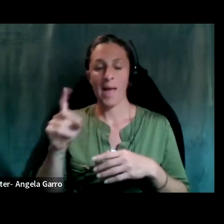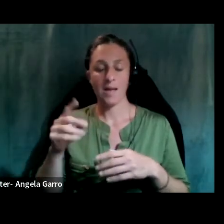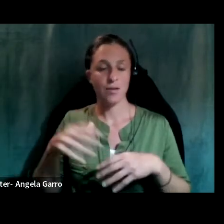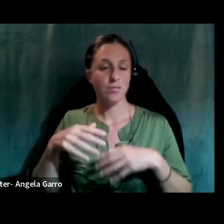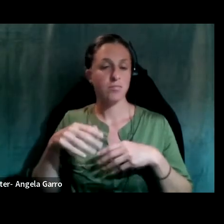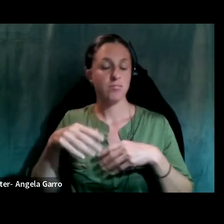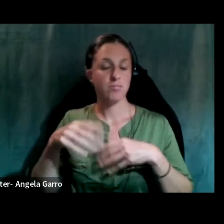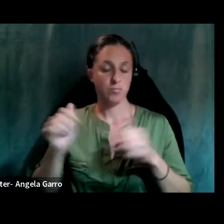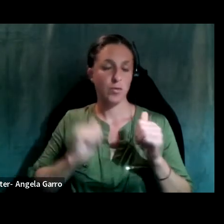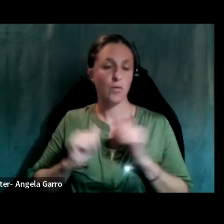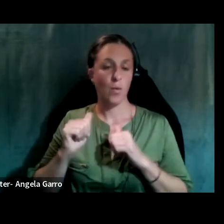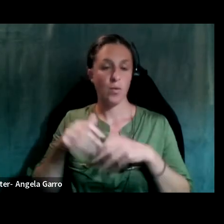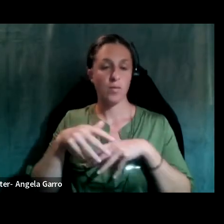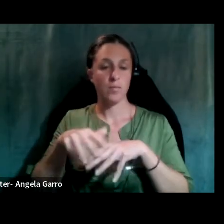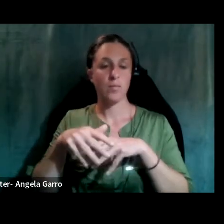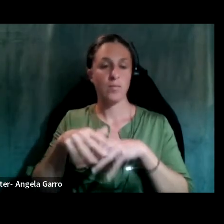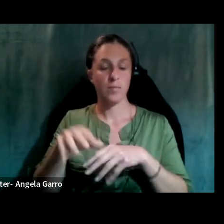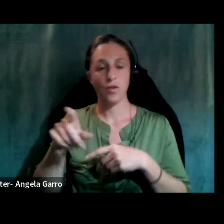then one more thing.